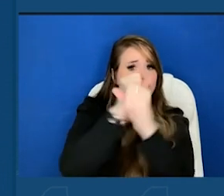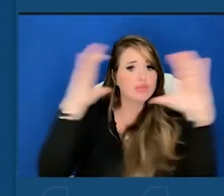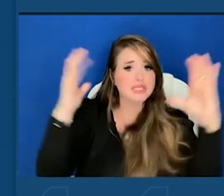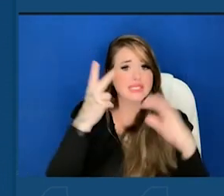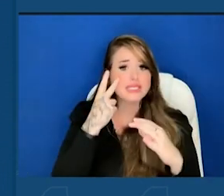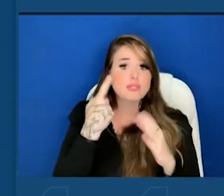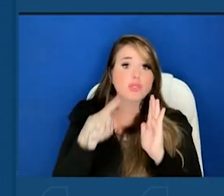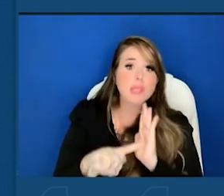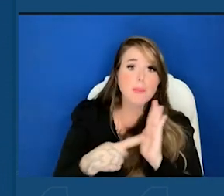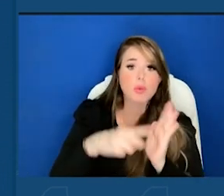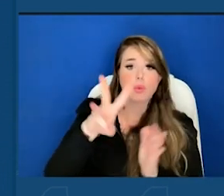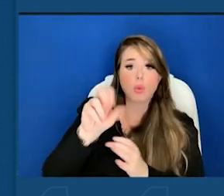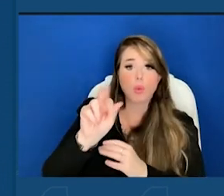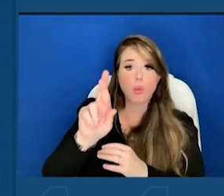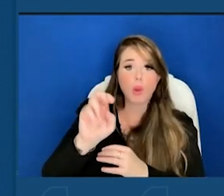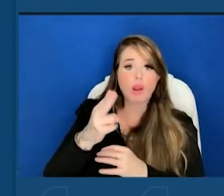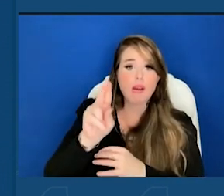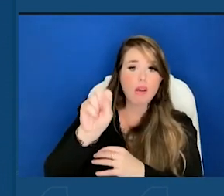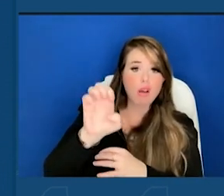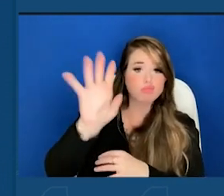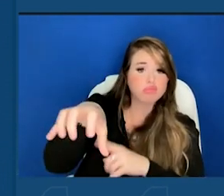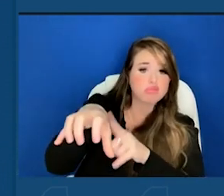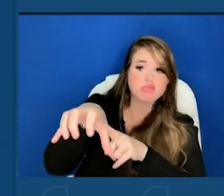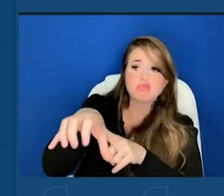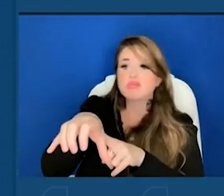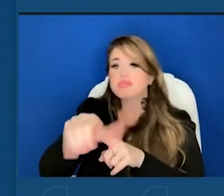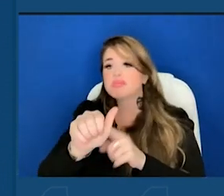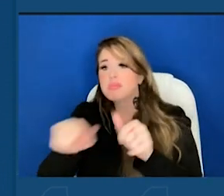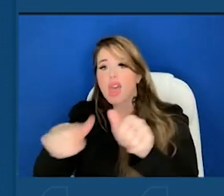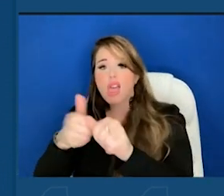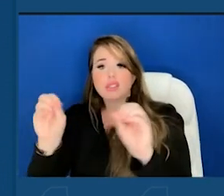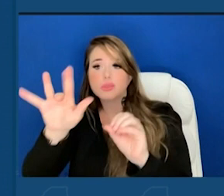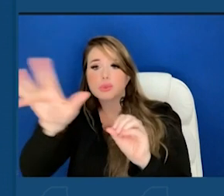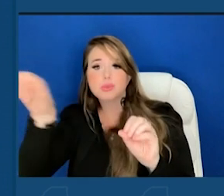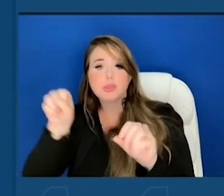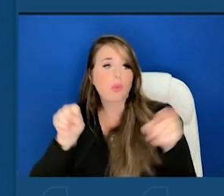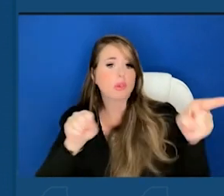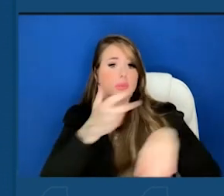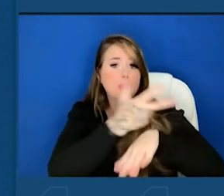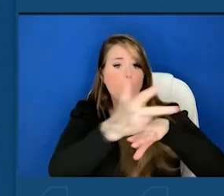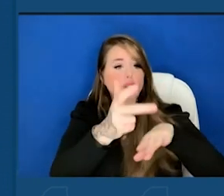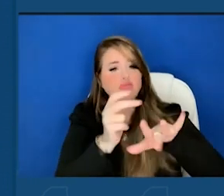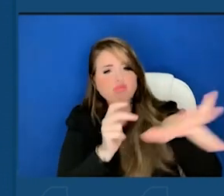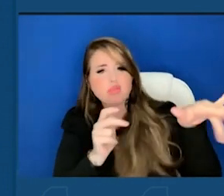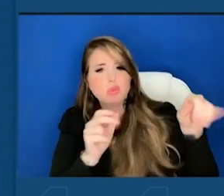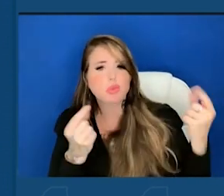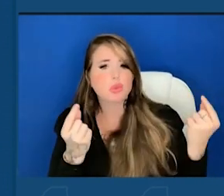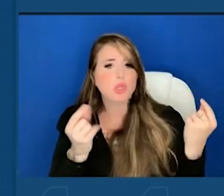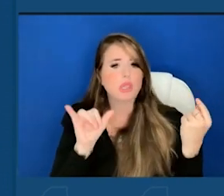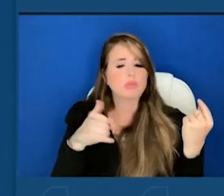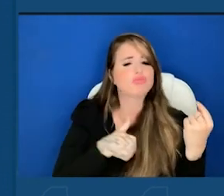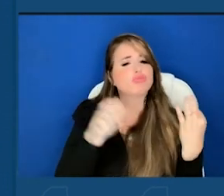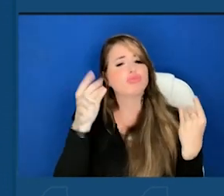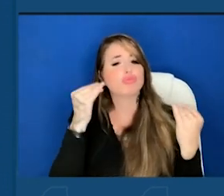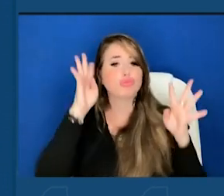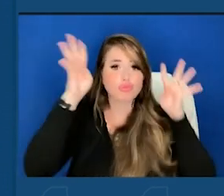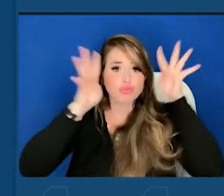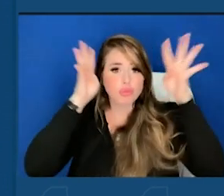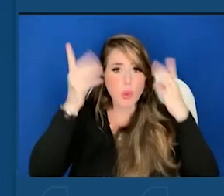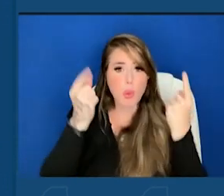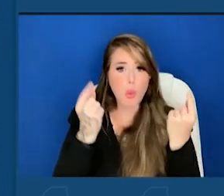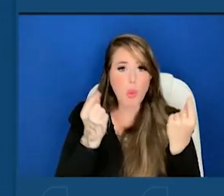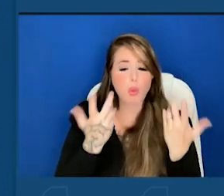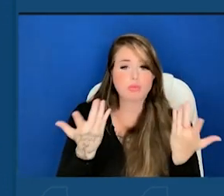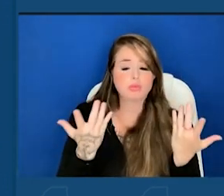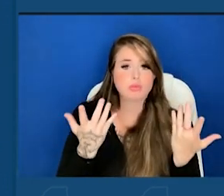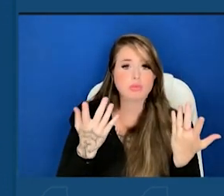warehouse or that abandoned strip mall or that parking lot. What can you do with the parking lot? And we're not talking about changing